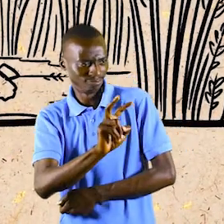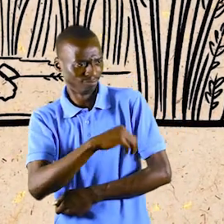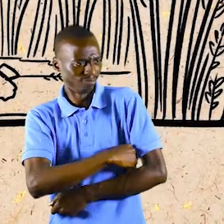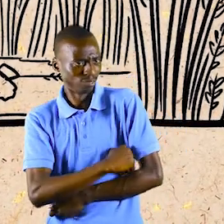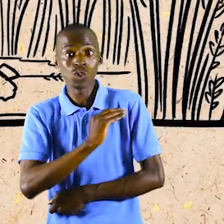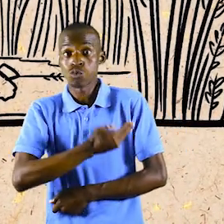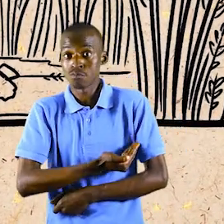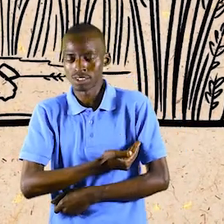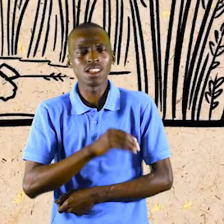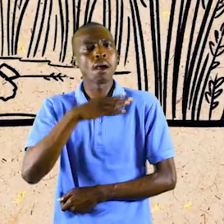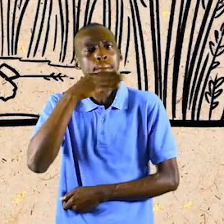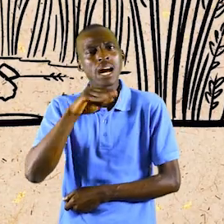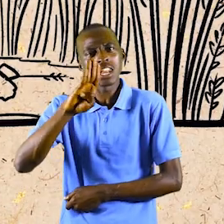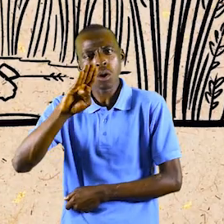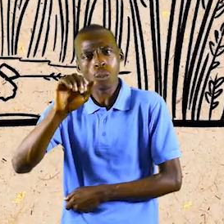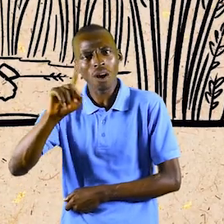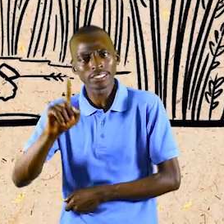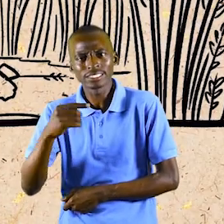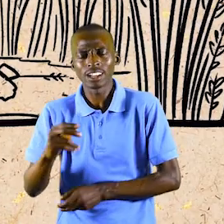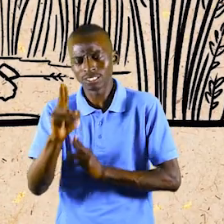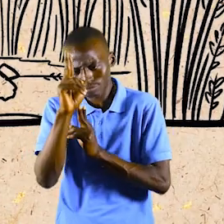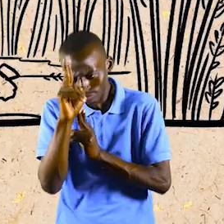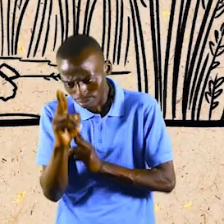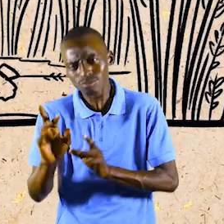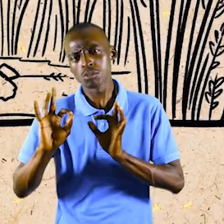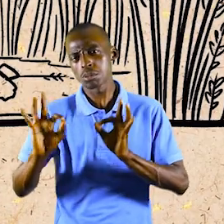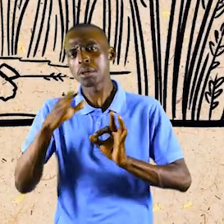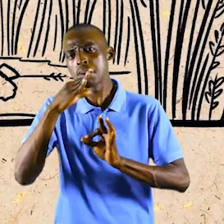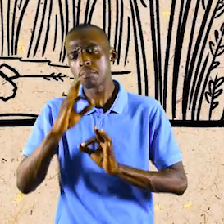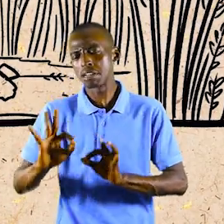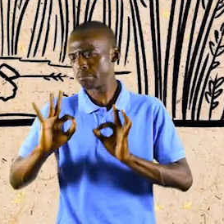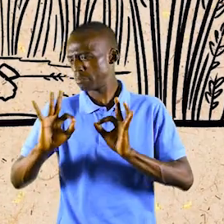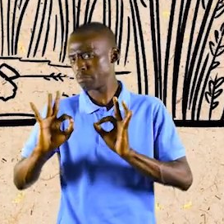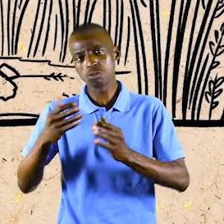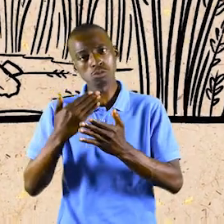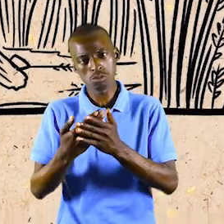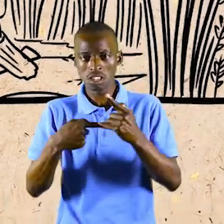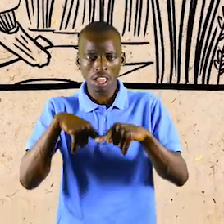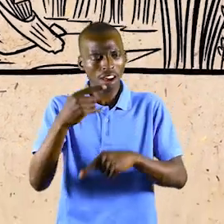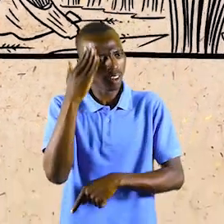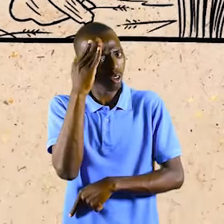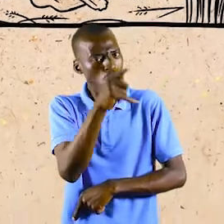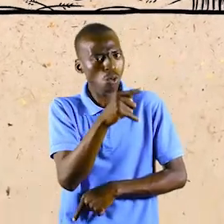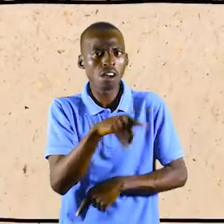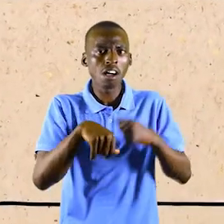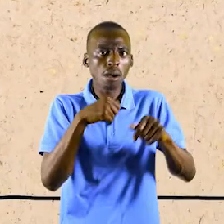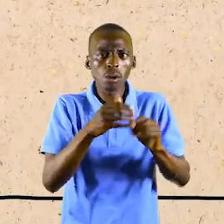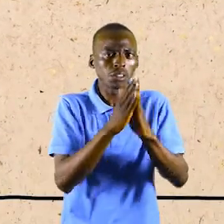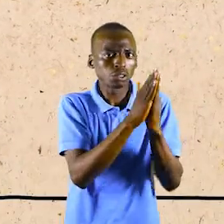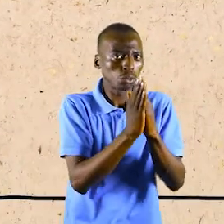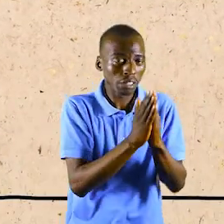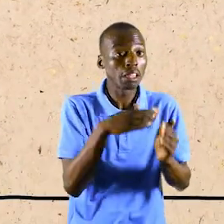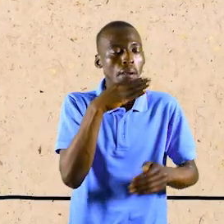relative. We're told that Boaz is a man of noble character, and he notices Ruth. And so after finding out more about her